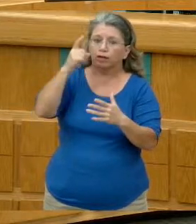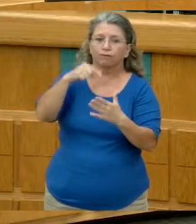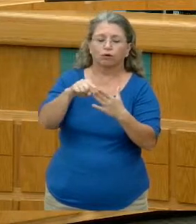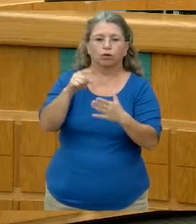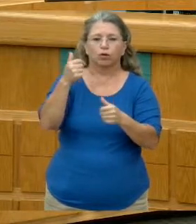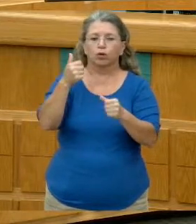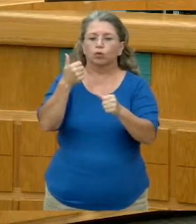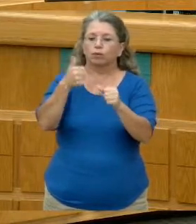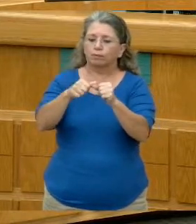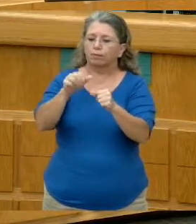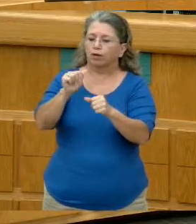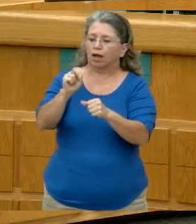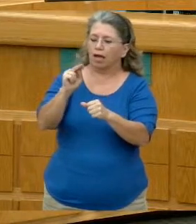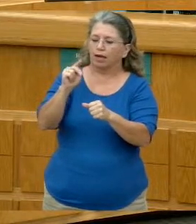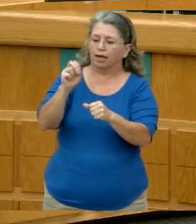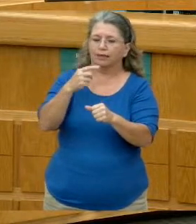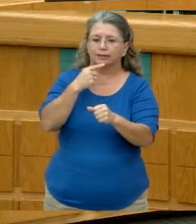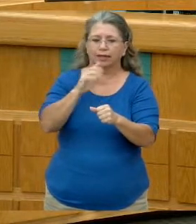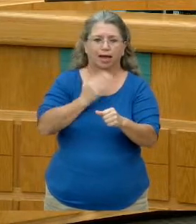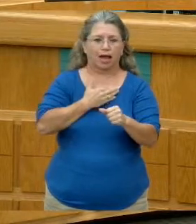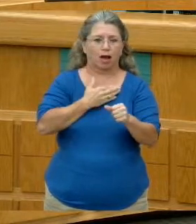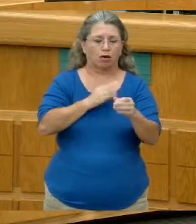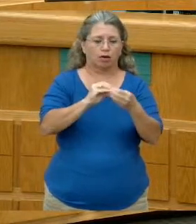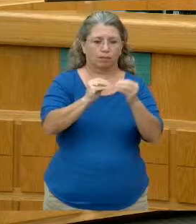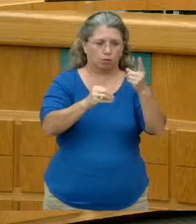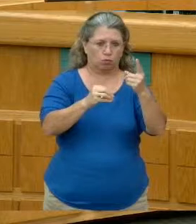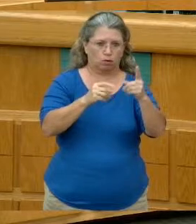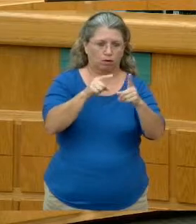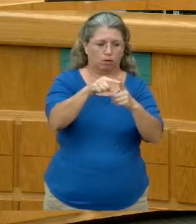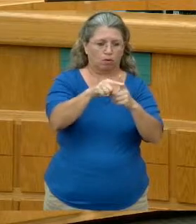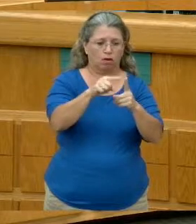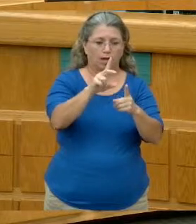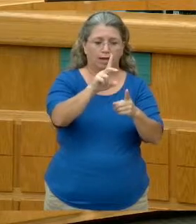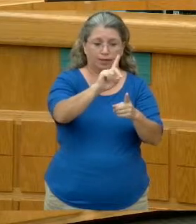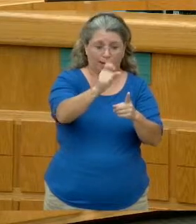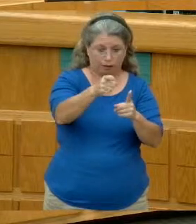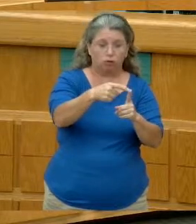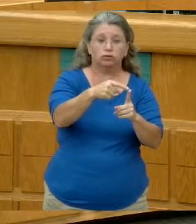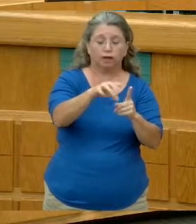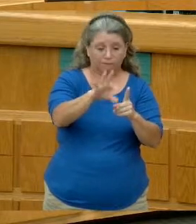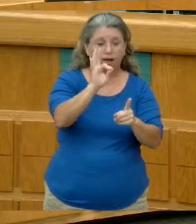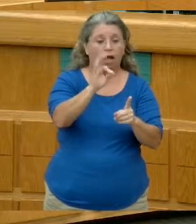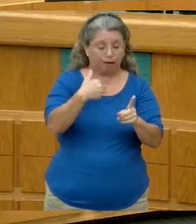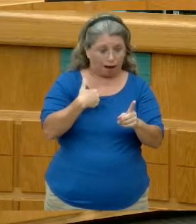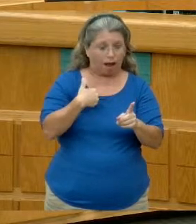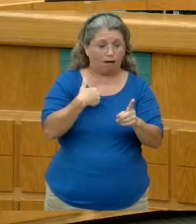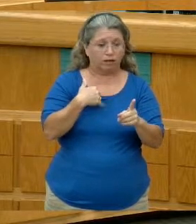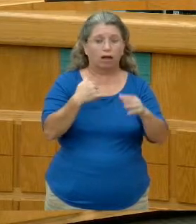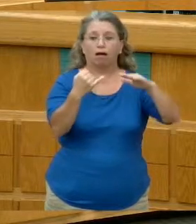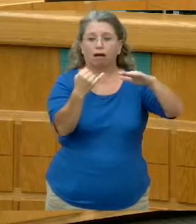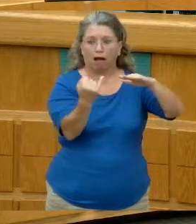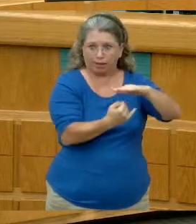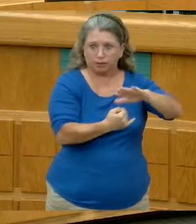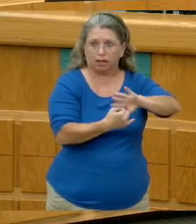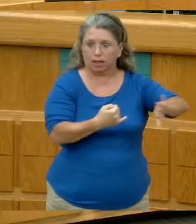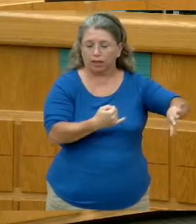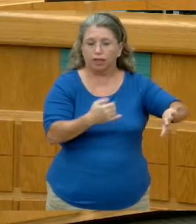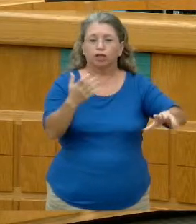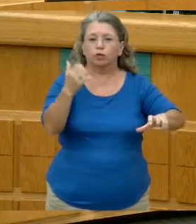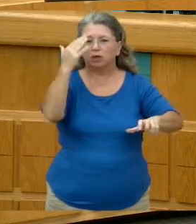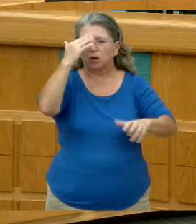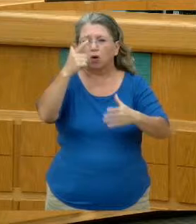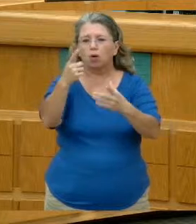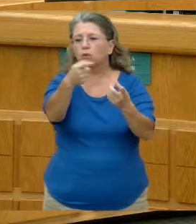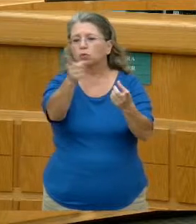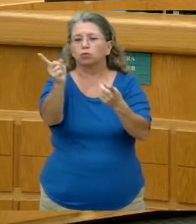Our main goal is to diagnose and isolate. If you want to know what you can do, wear masks, social